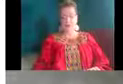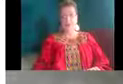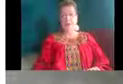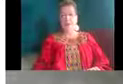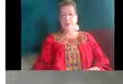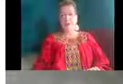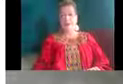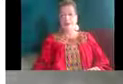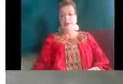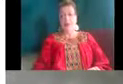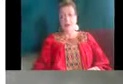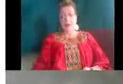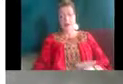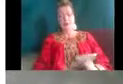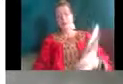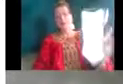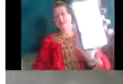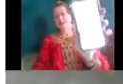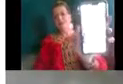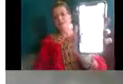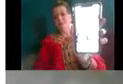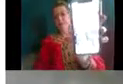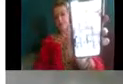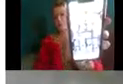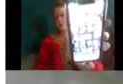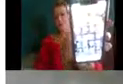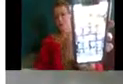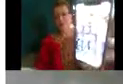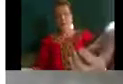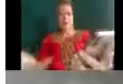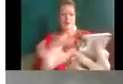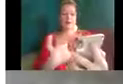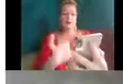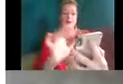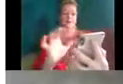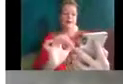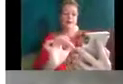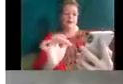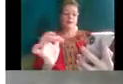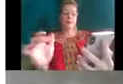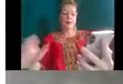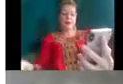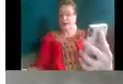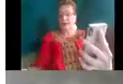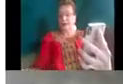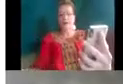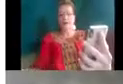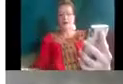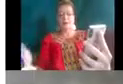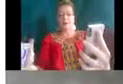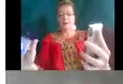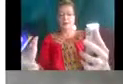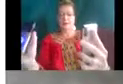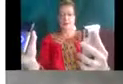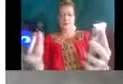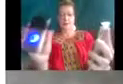okay and so it says somebody's at my front door and if i answer correctly i can